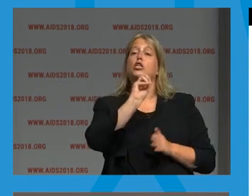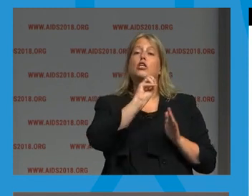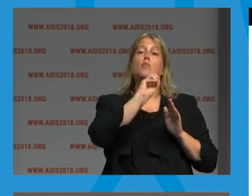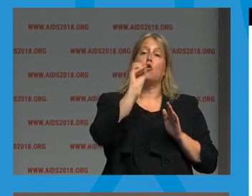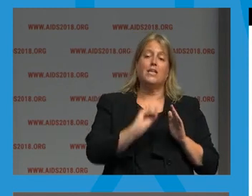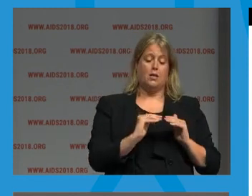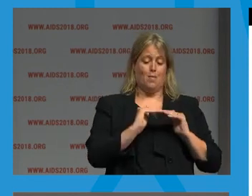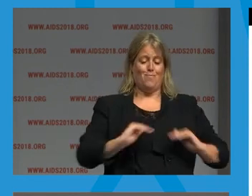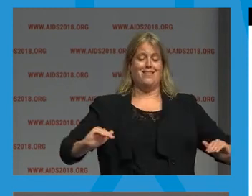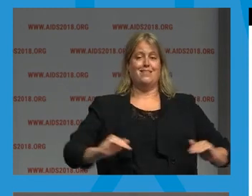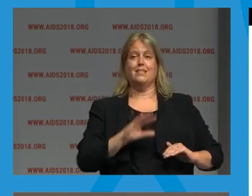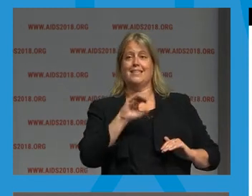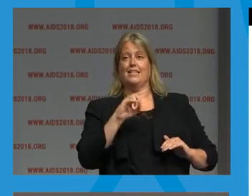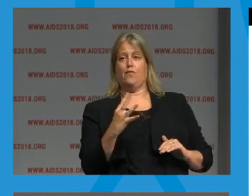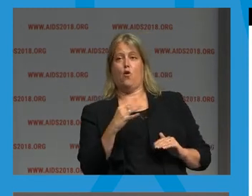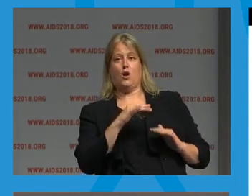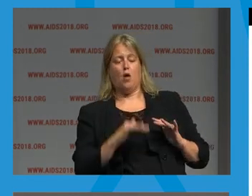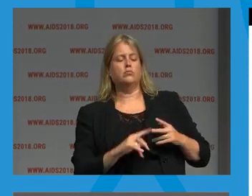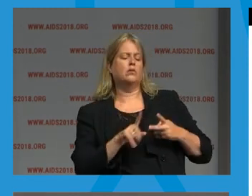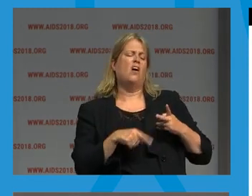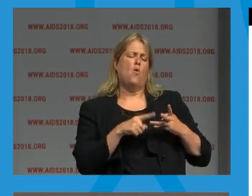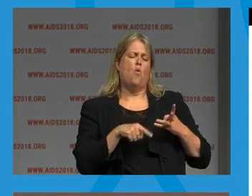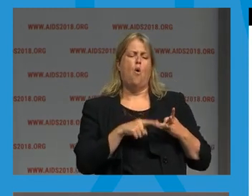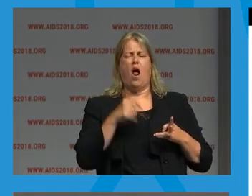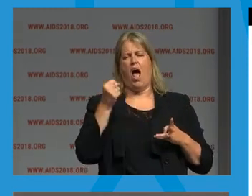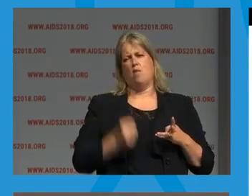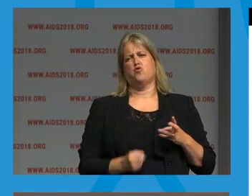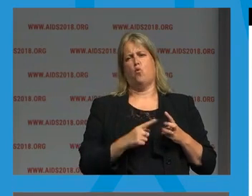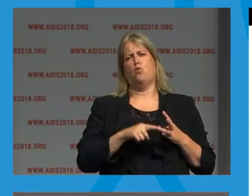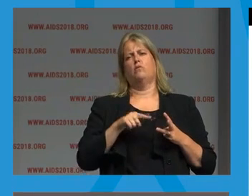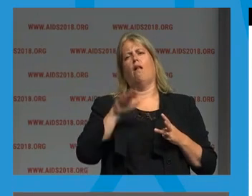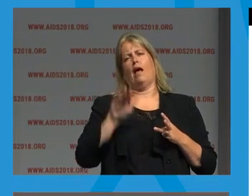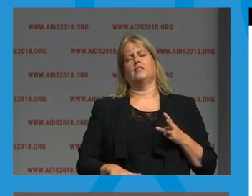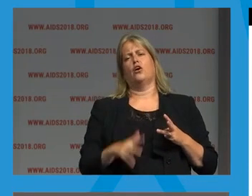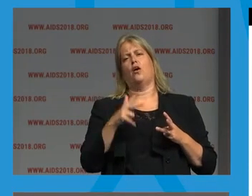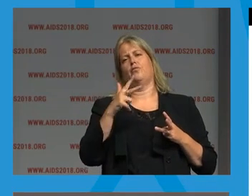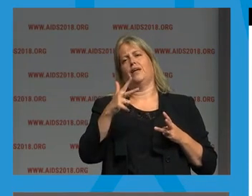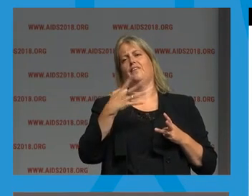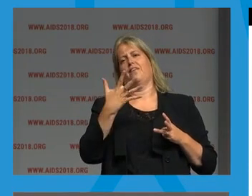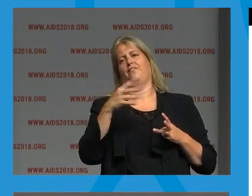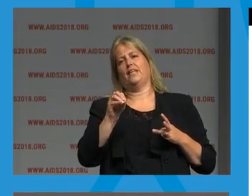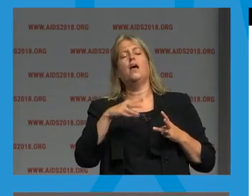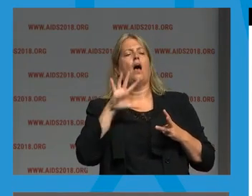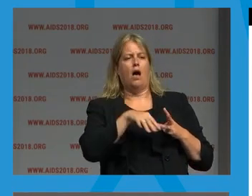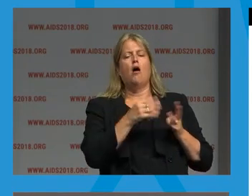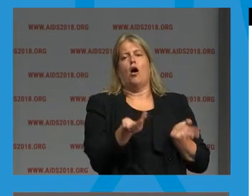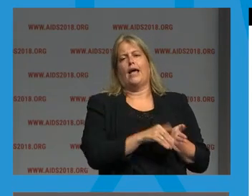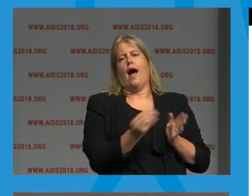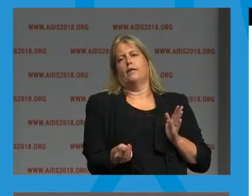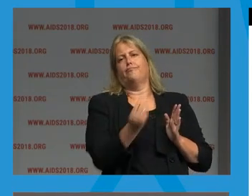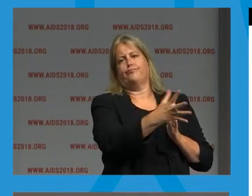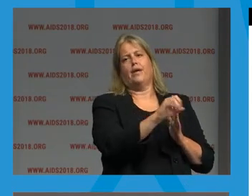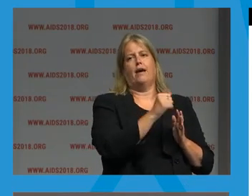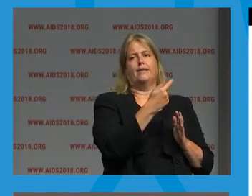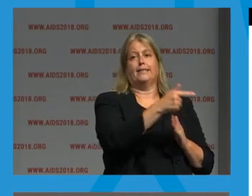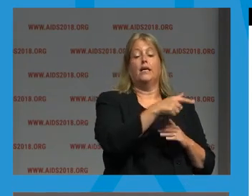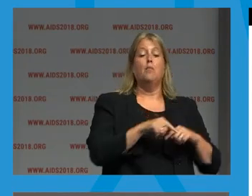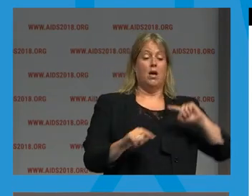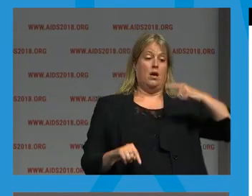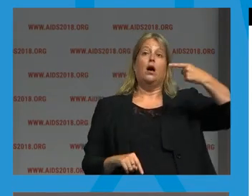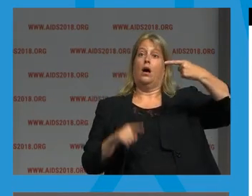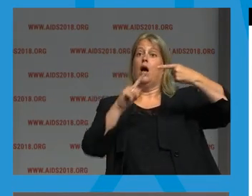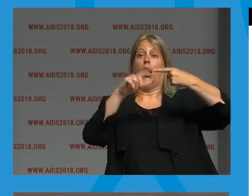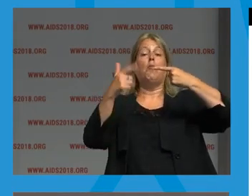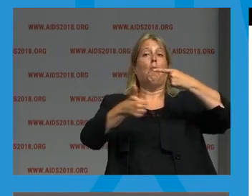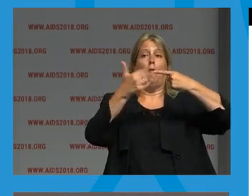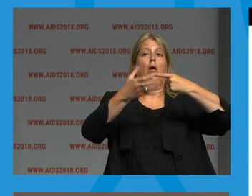baseline CD4 count, or an absolute count less than 350. The primary objective was met. There were